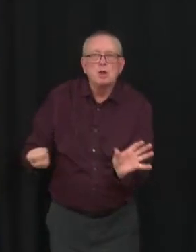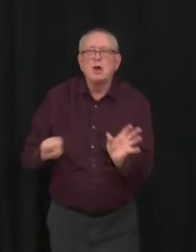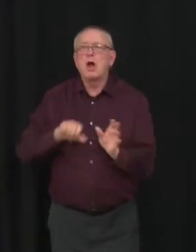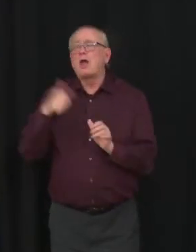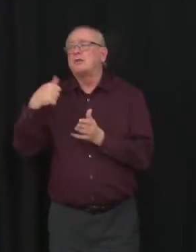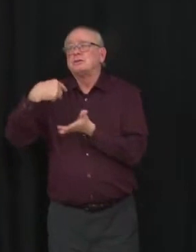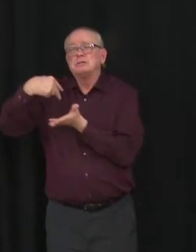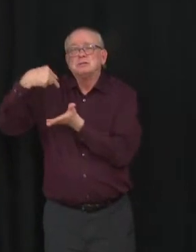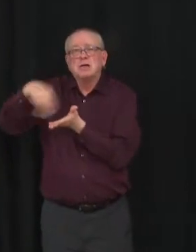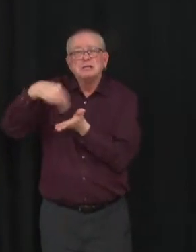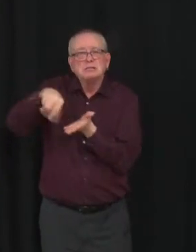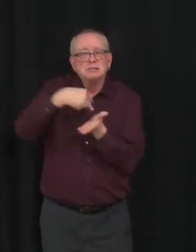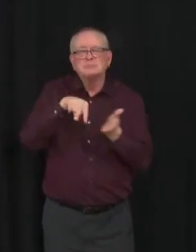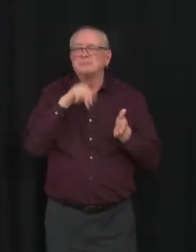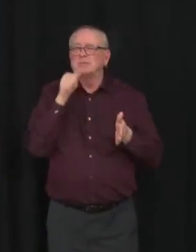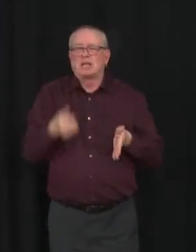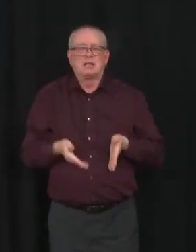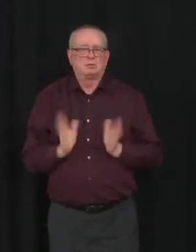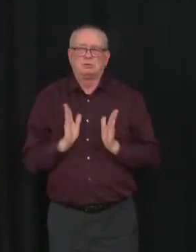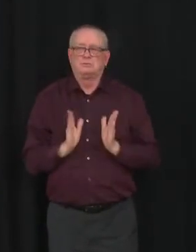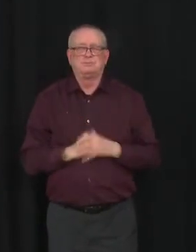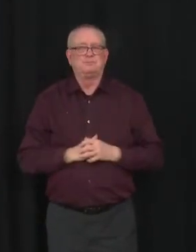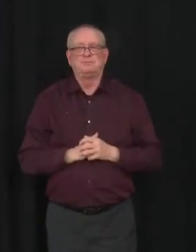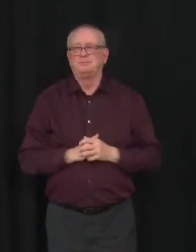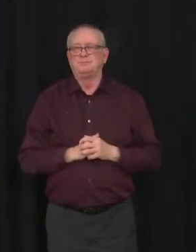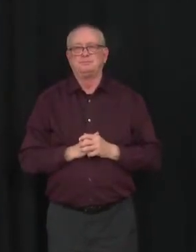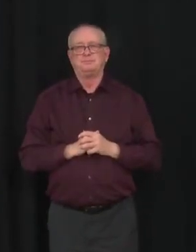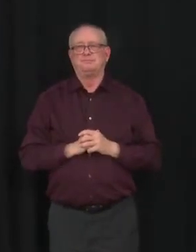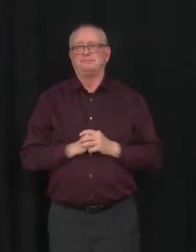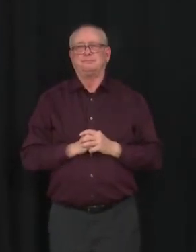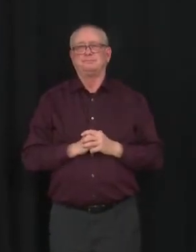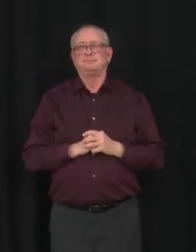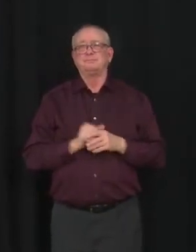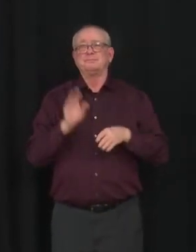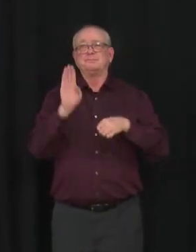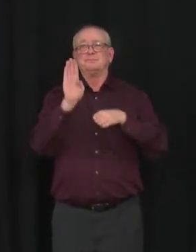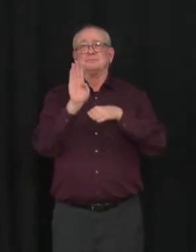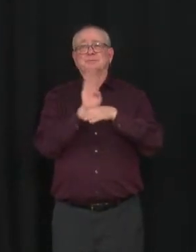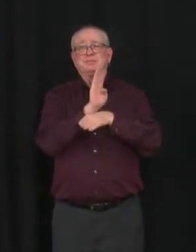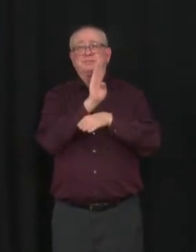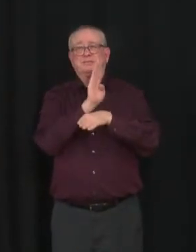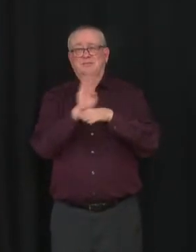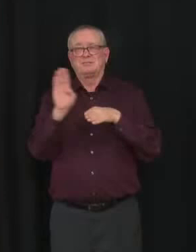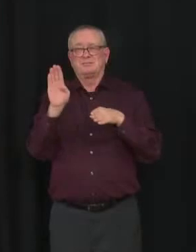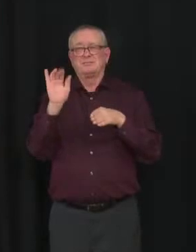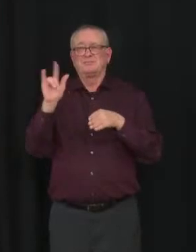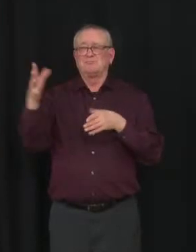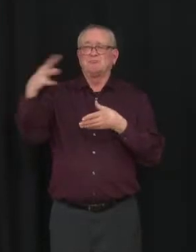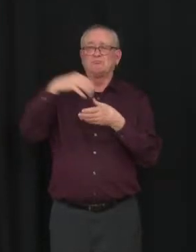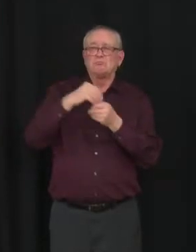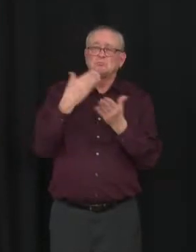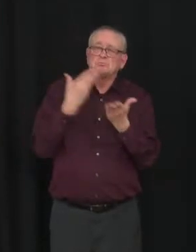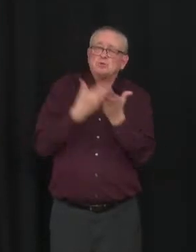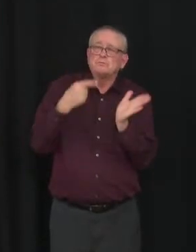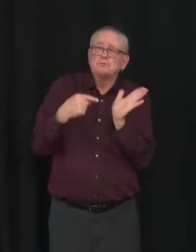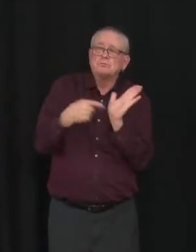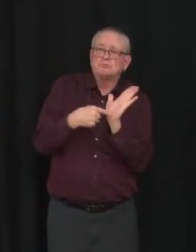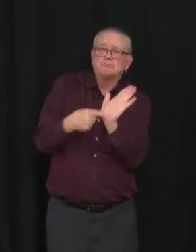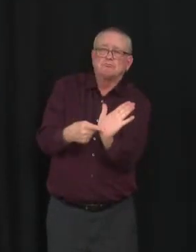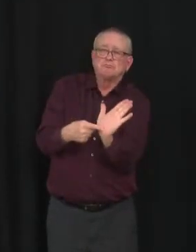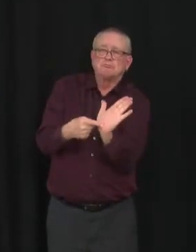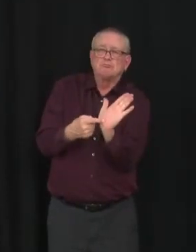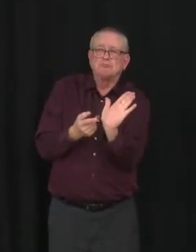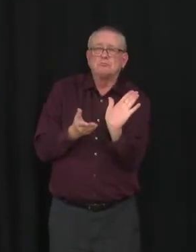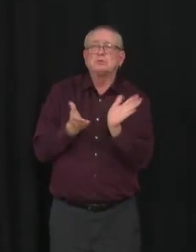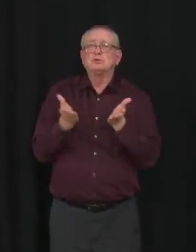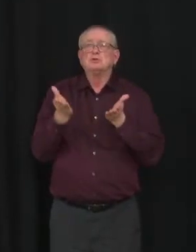the 24th. We will also be requiring all businesses participating in the restrictions exemption program to cease alcohol service at 11